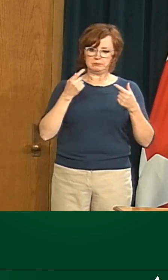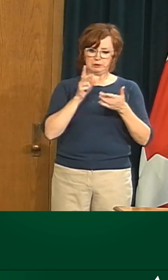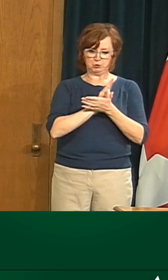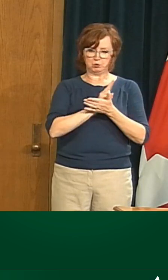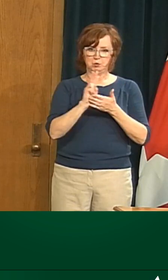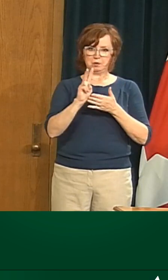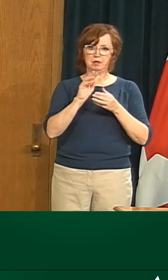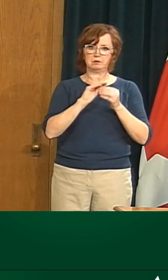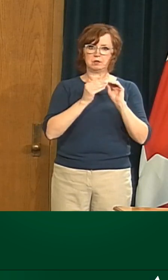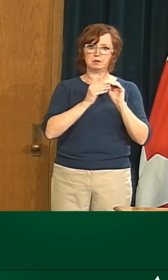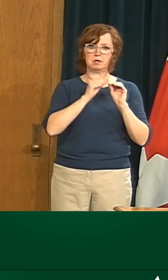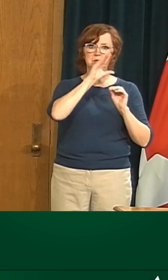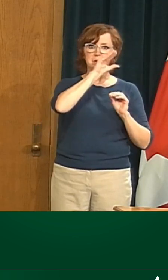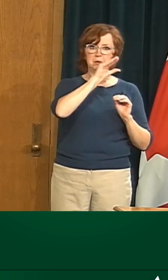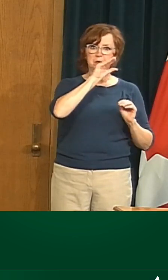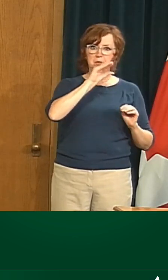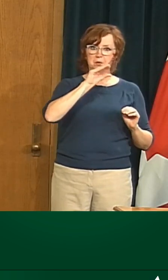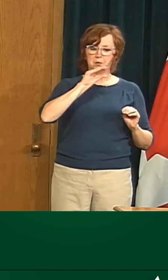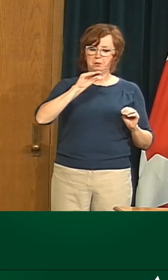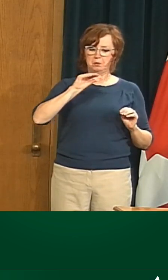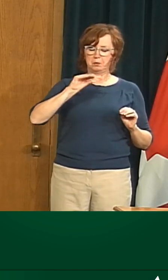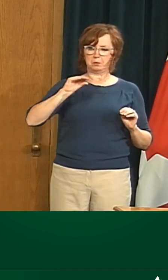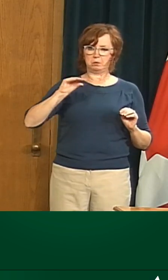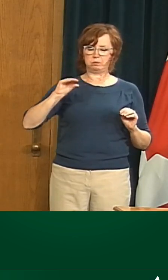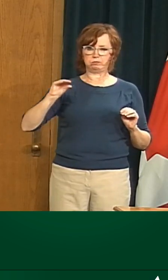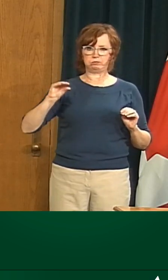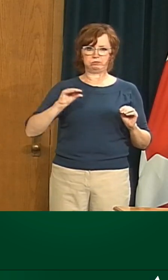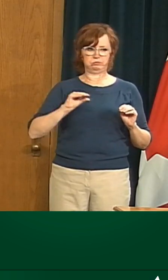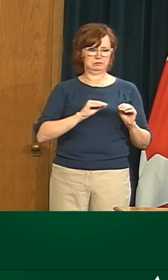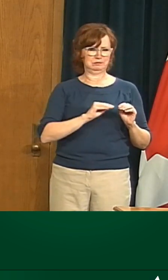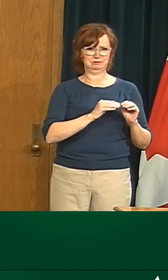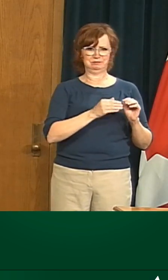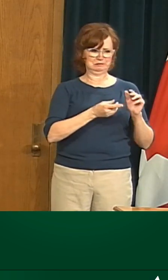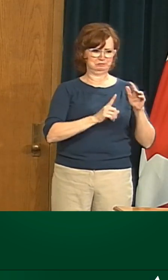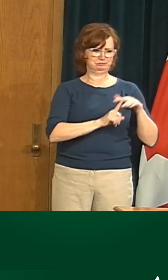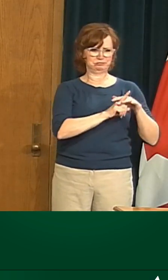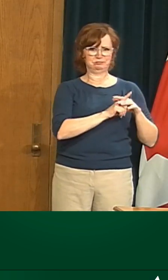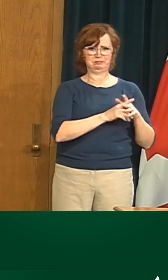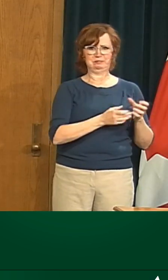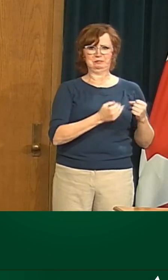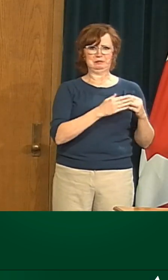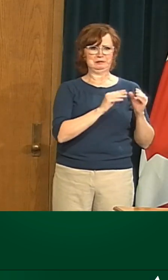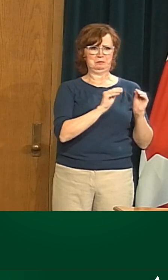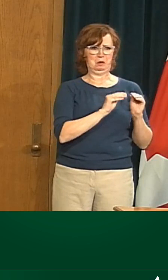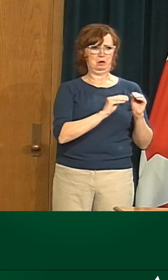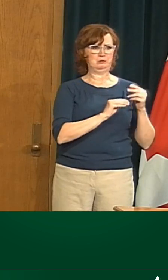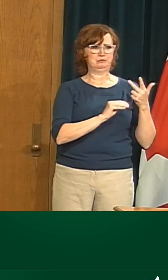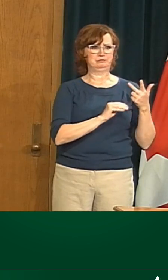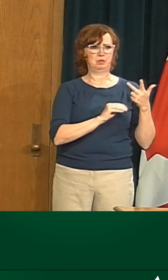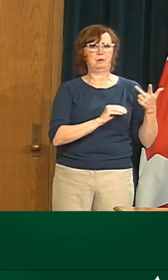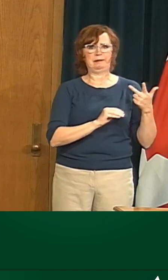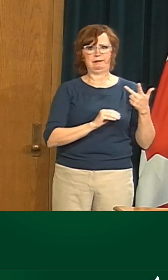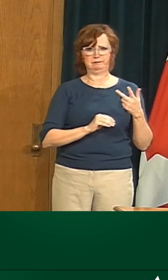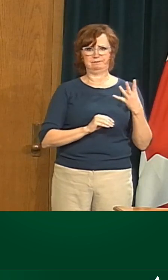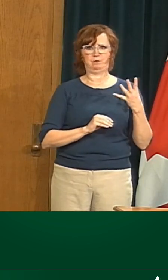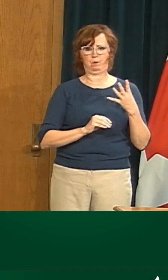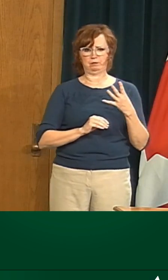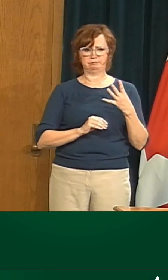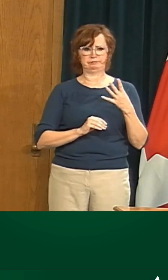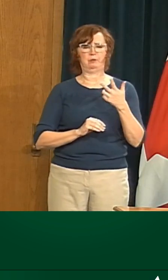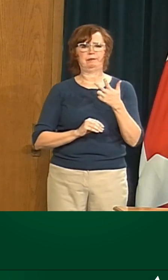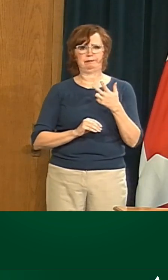we have seen a very low rate of positive infections here in the province. It's our hope that that will